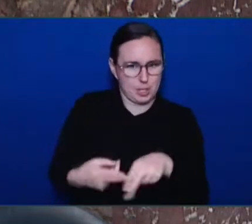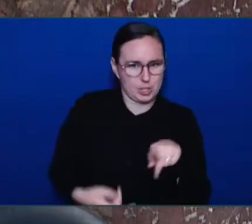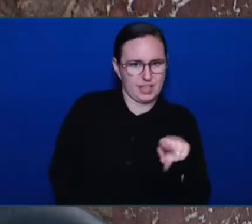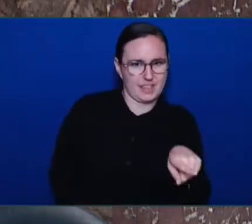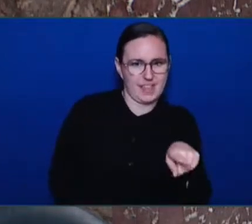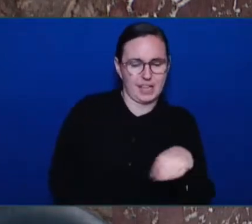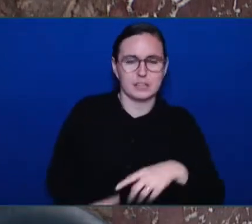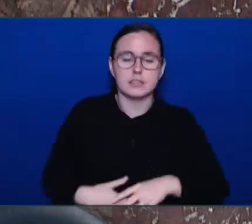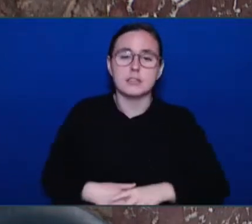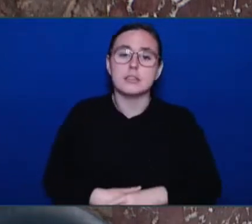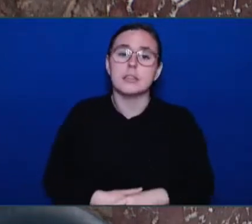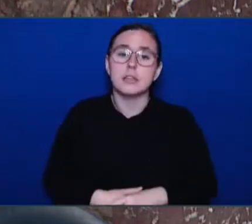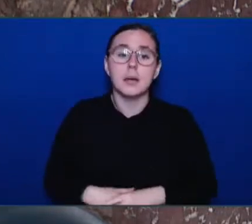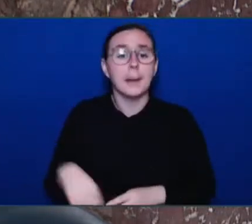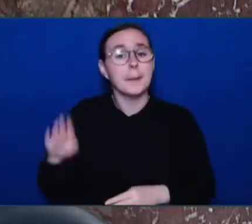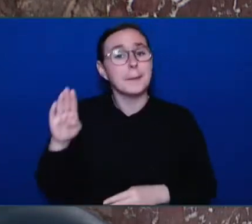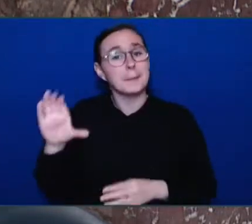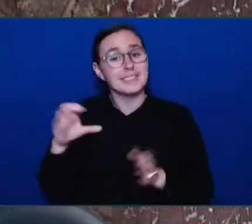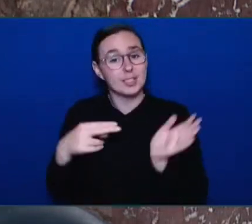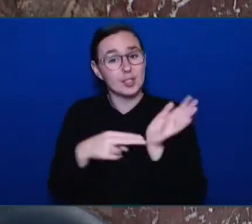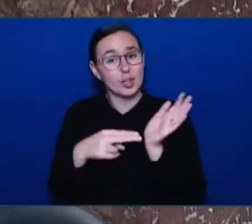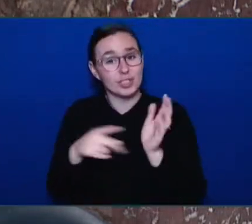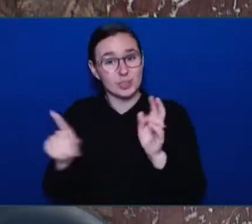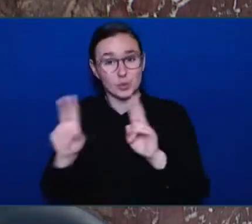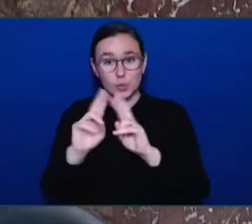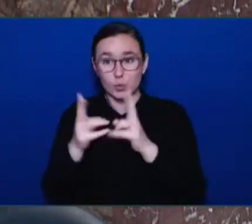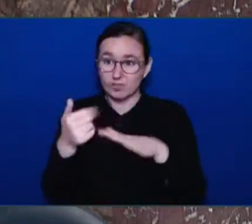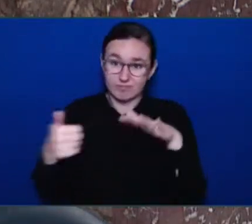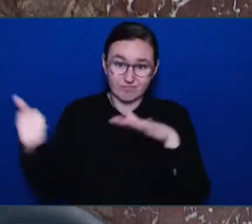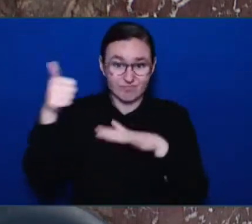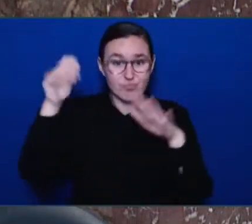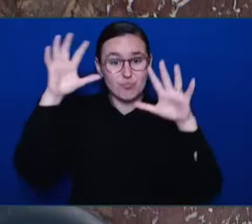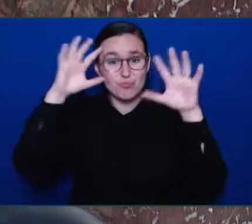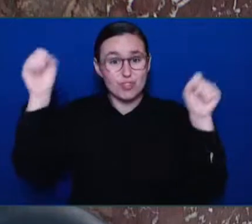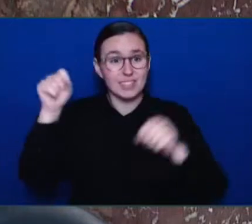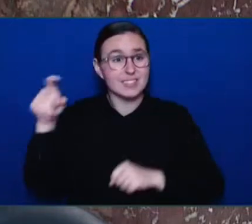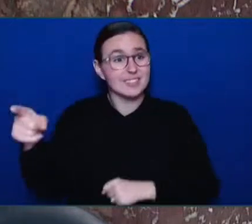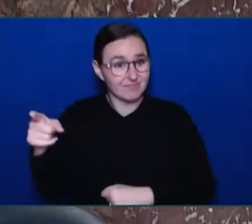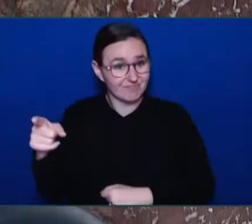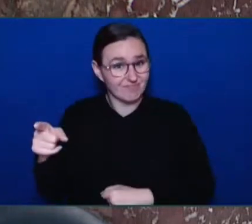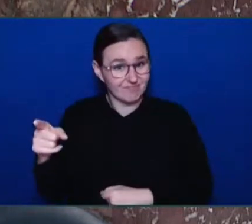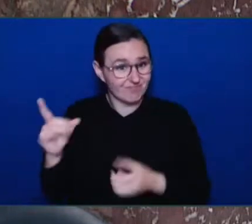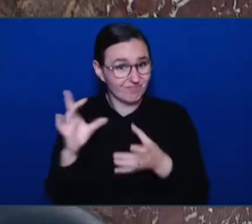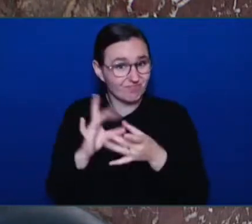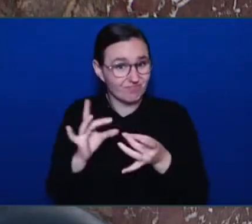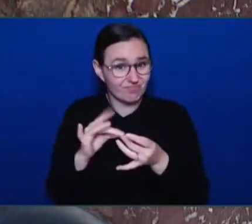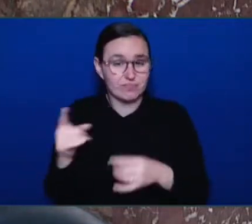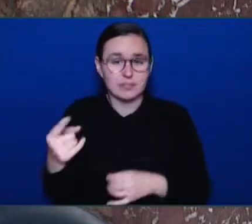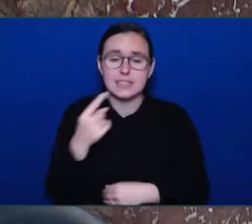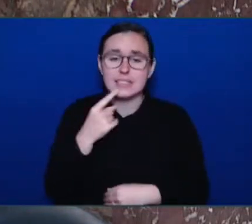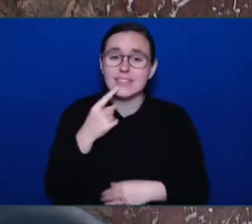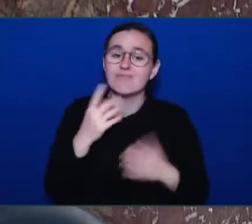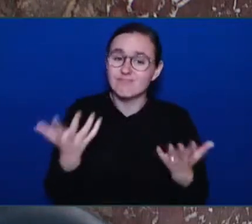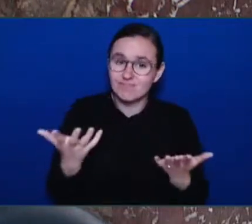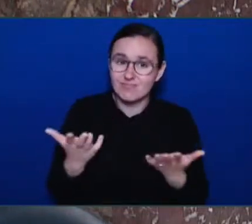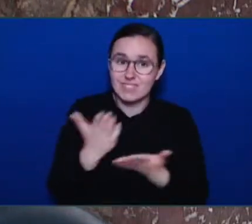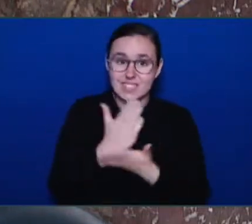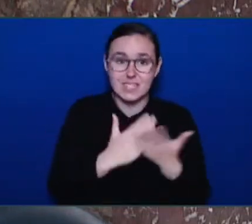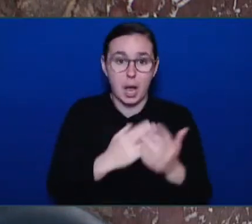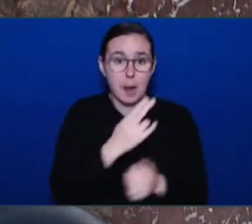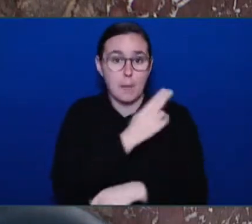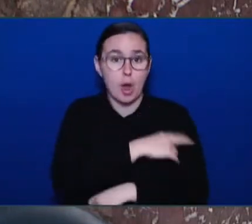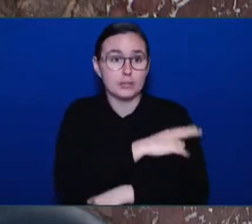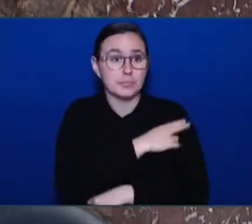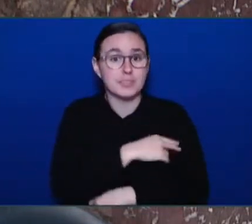quote, "There are units in hospitals where it is all agency nurses," end of quote.